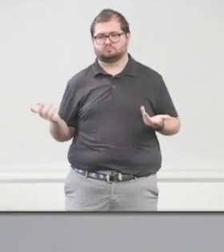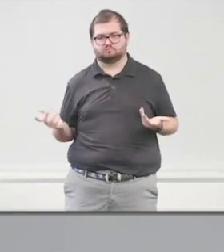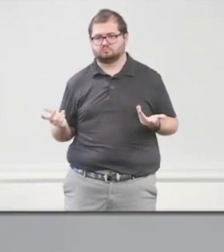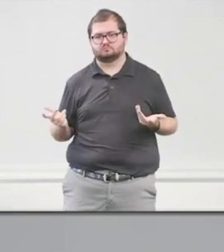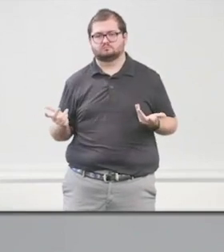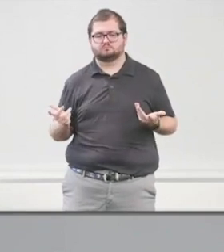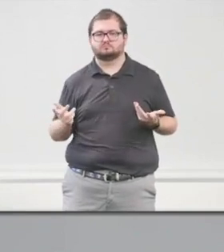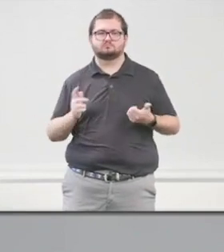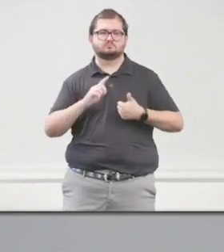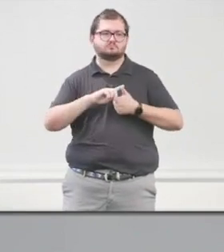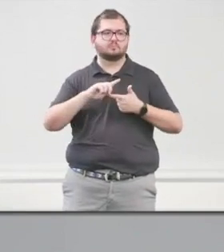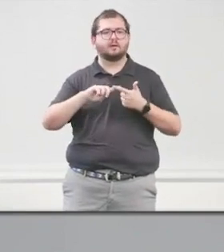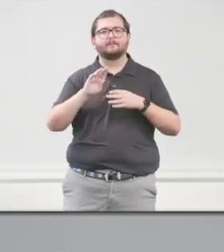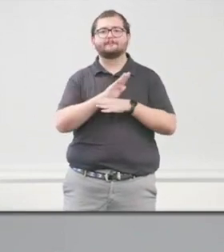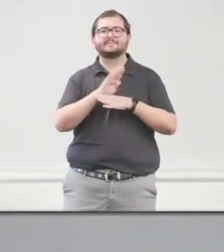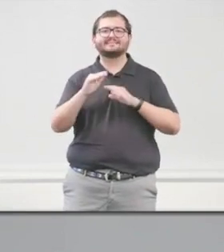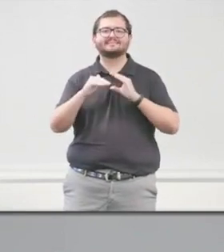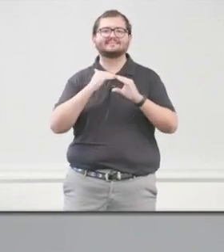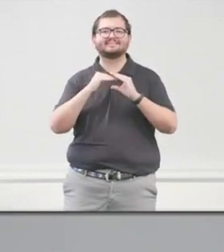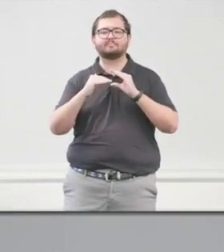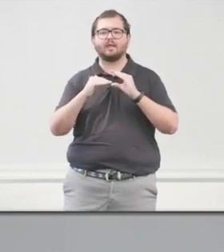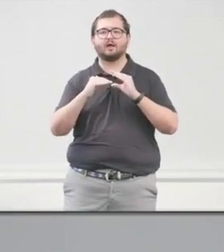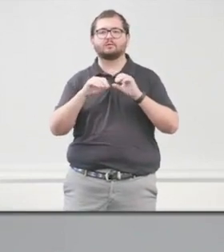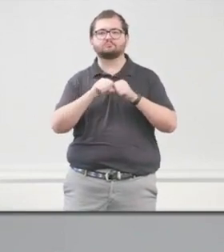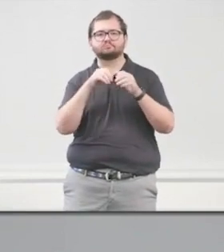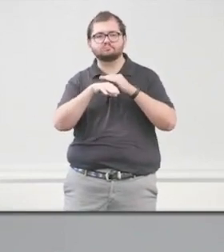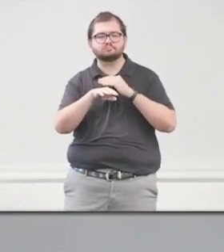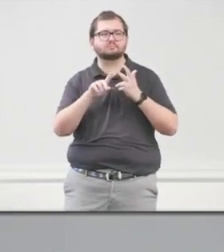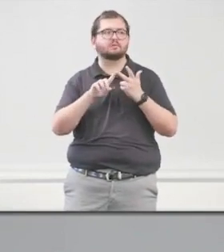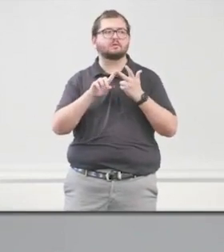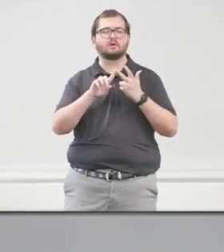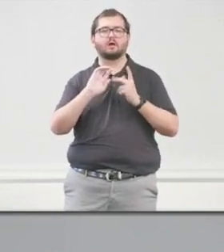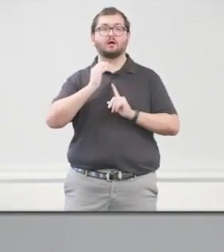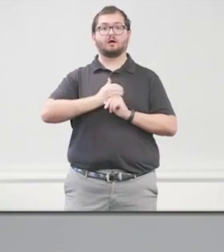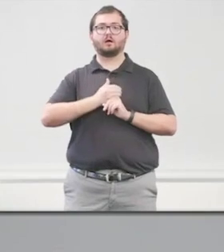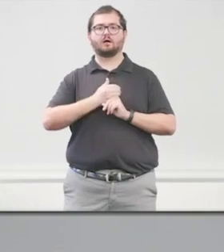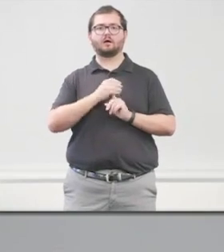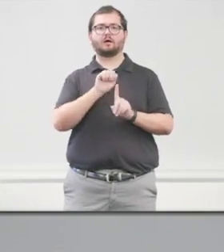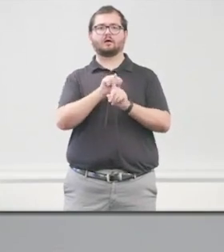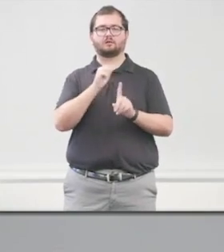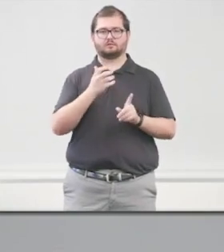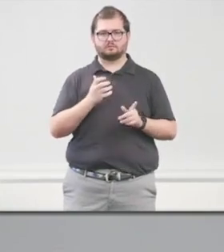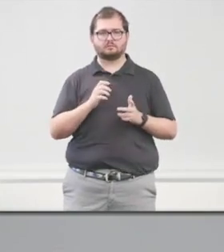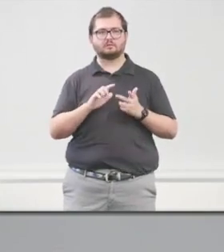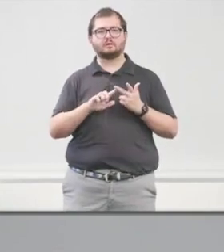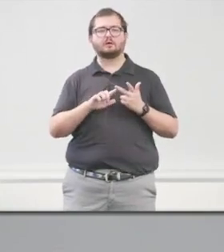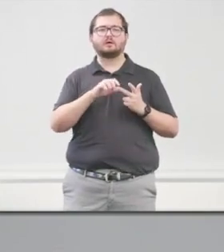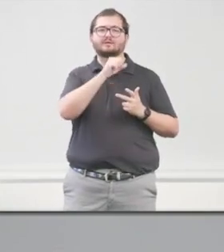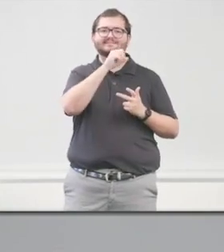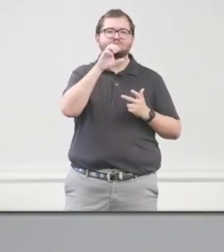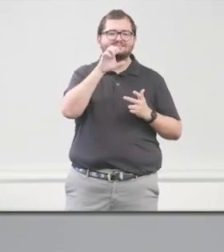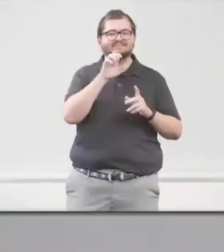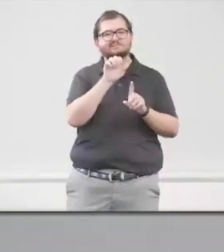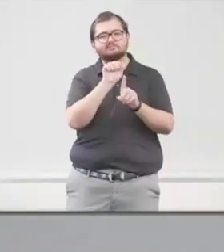It's up there with business email compromise, impersonations, but investment fraud, elderly scams, that kind of